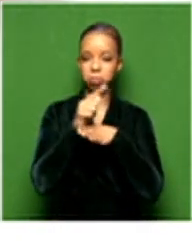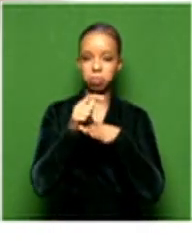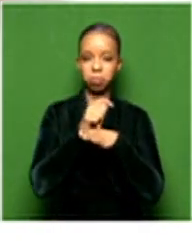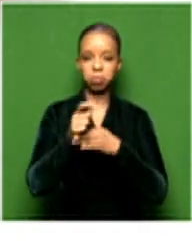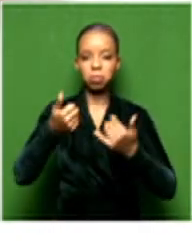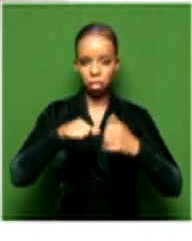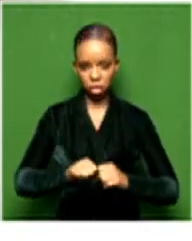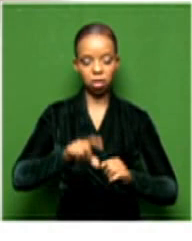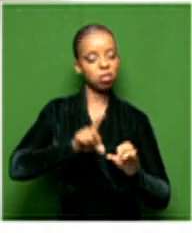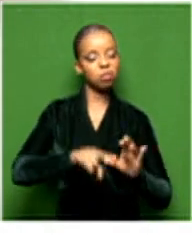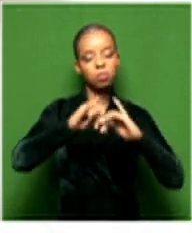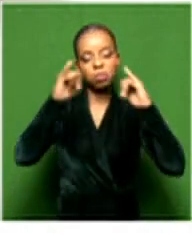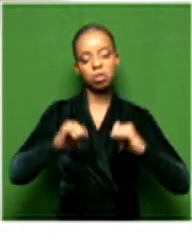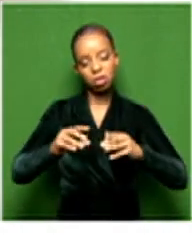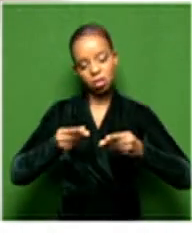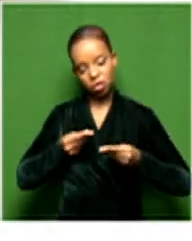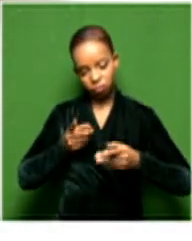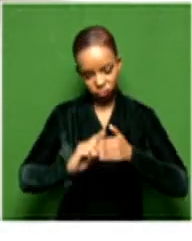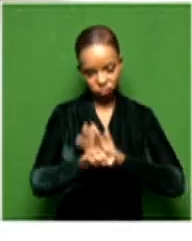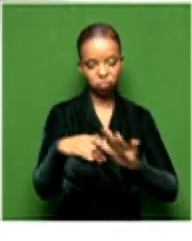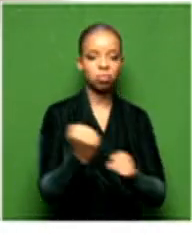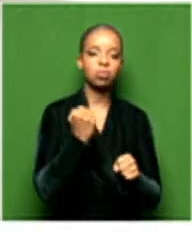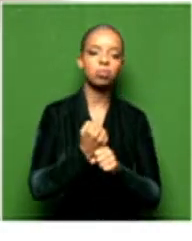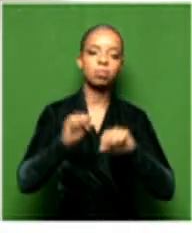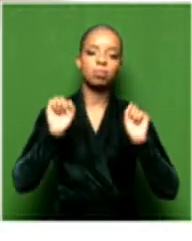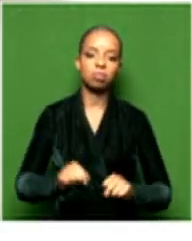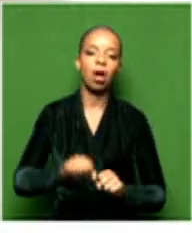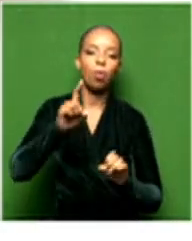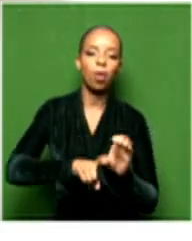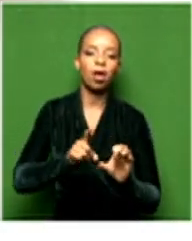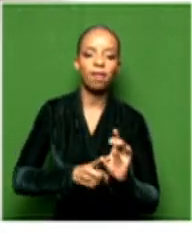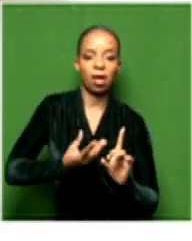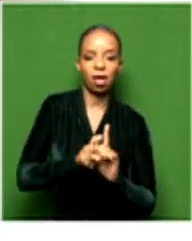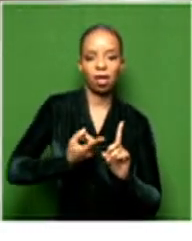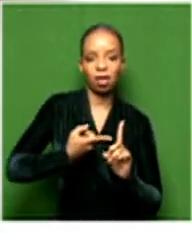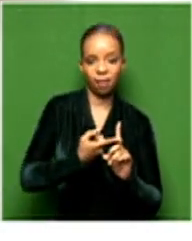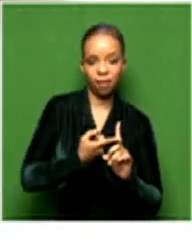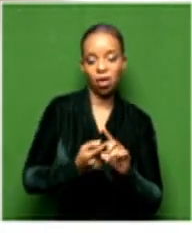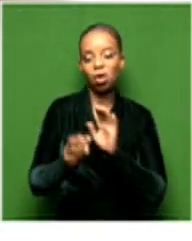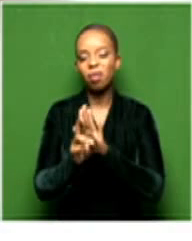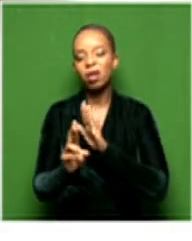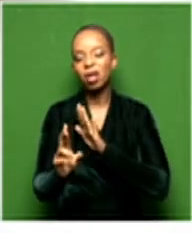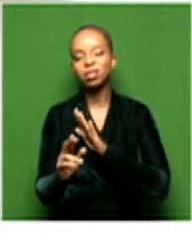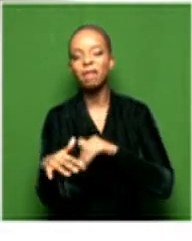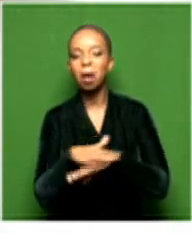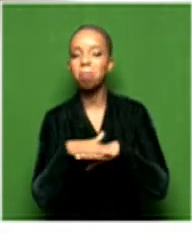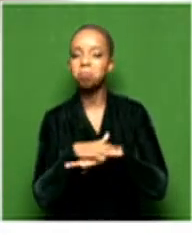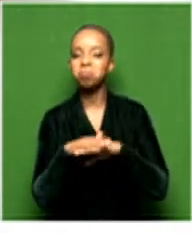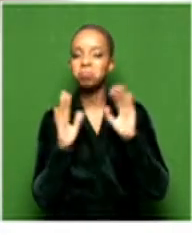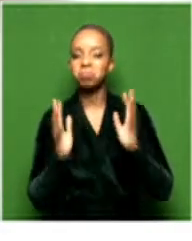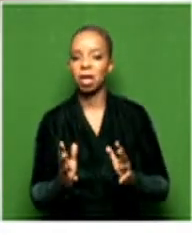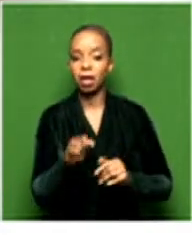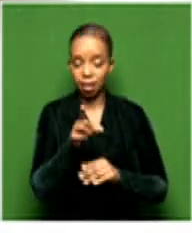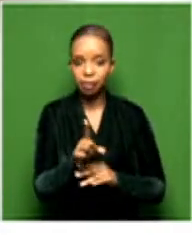function. So depending on the industry where you work in and the regulations required, that would be a more qualified position